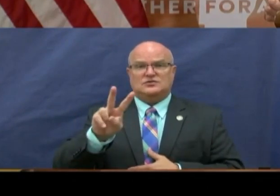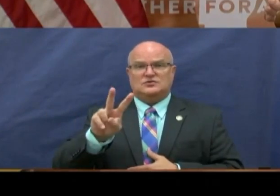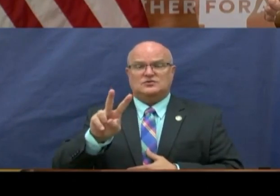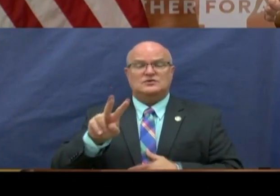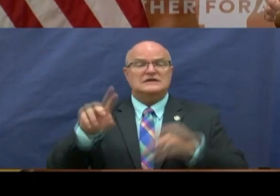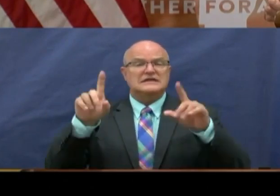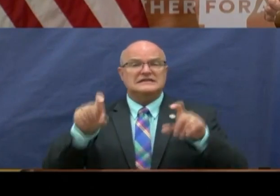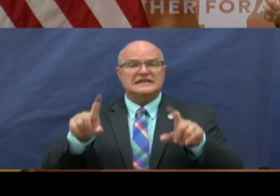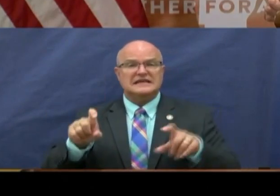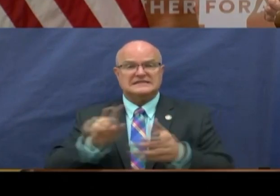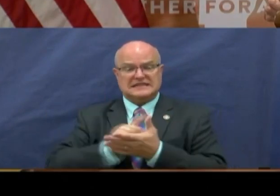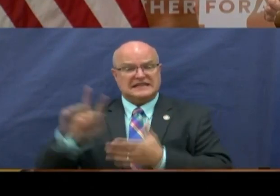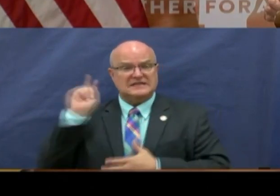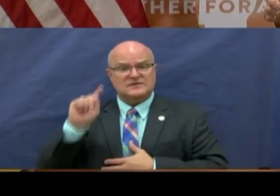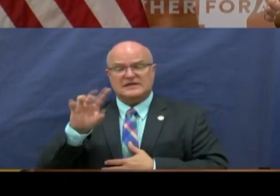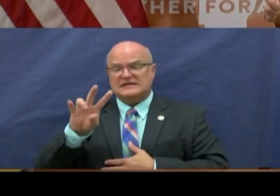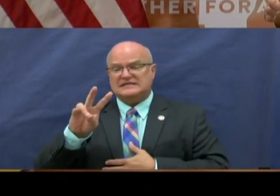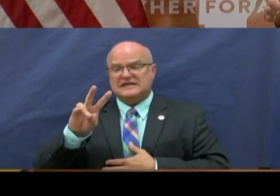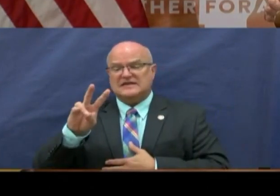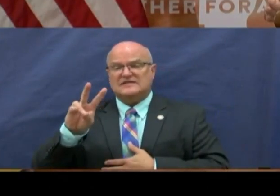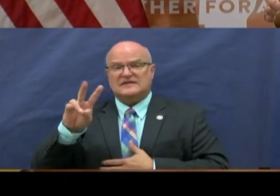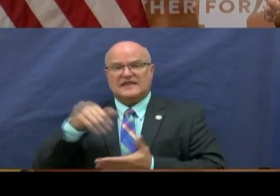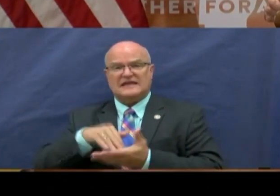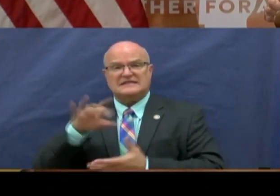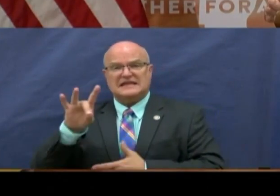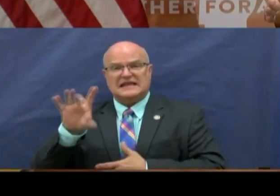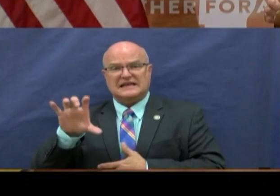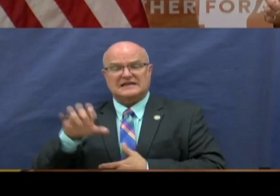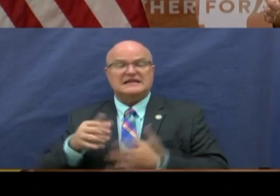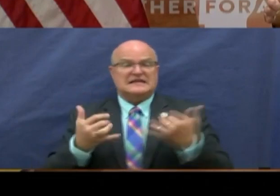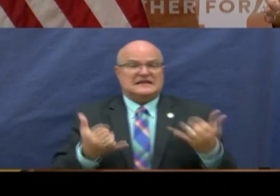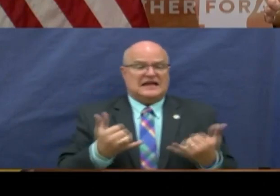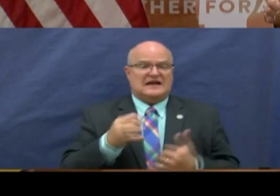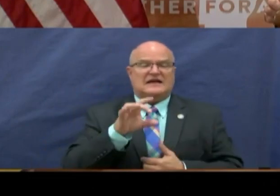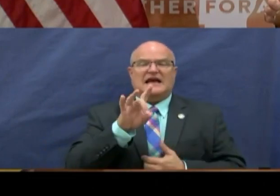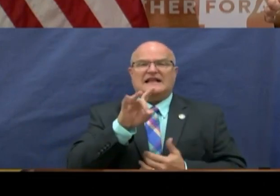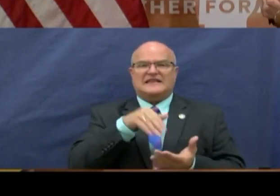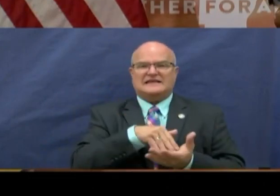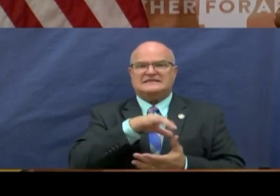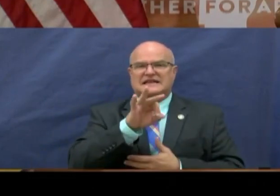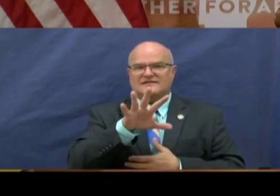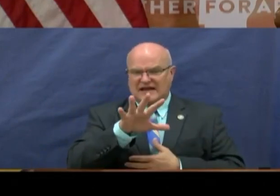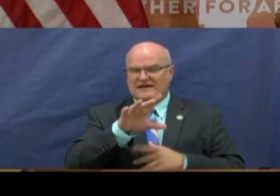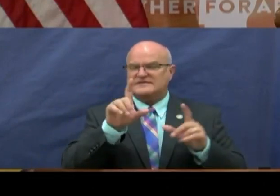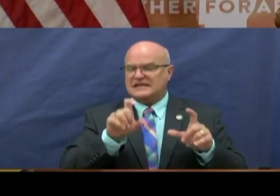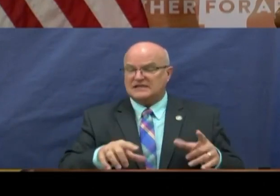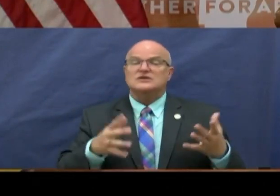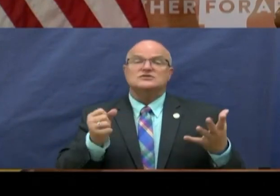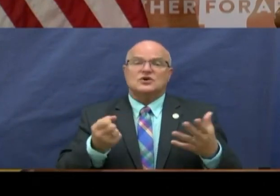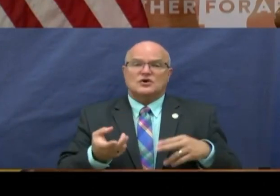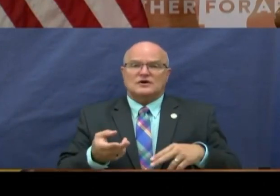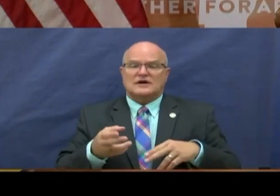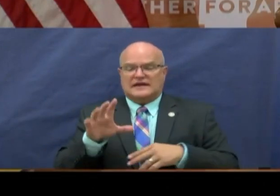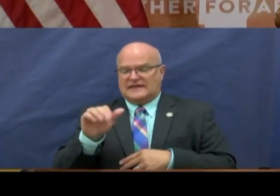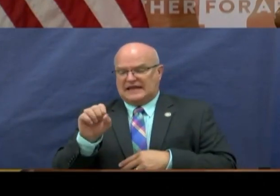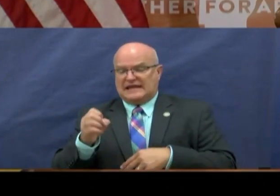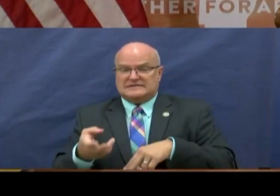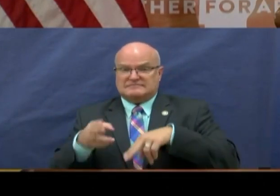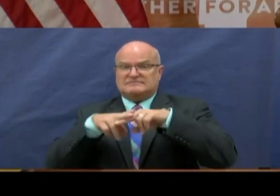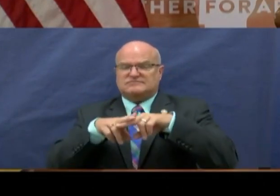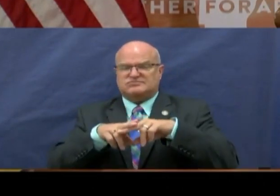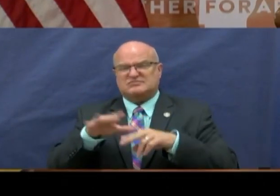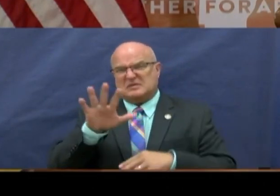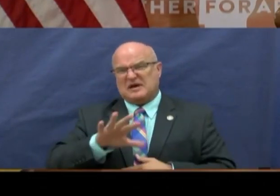testing, we went from 7,800 tests to 8,795 tests. So our cases went up a little bit, about